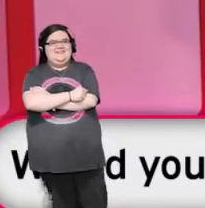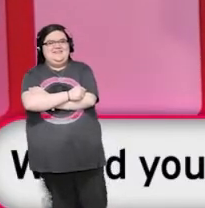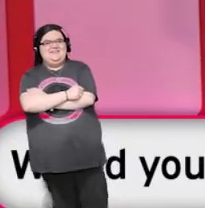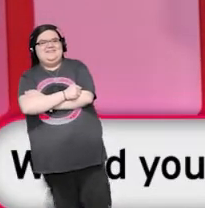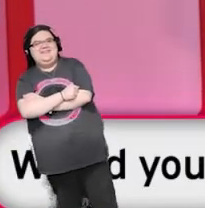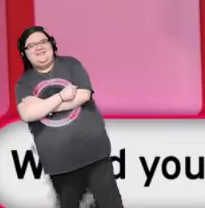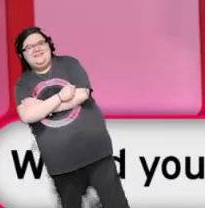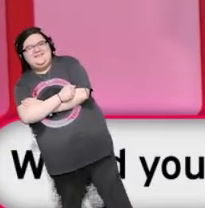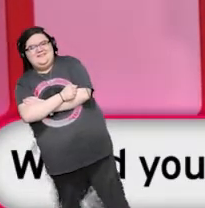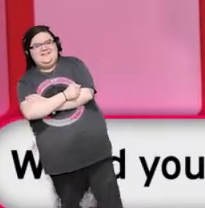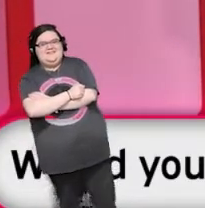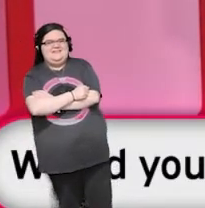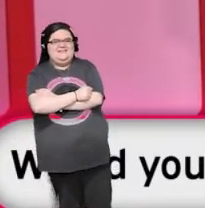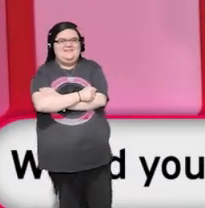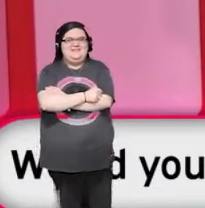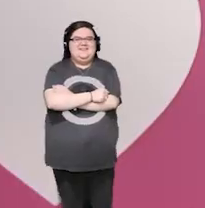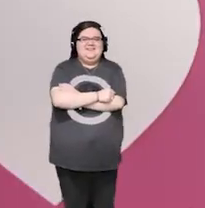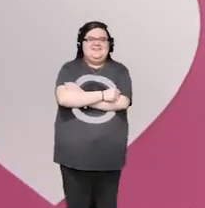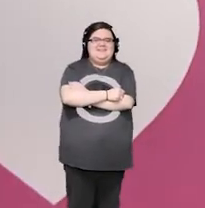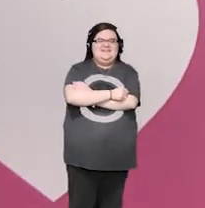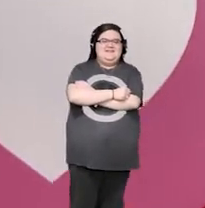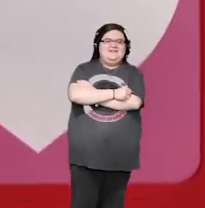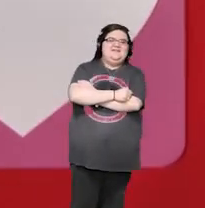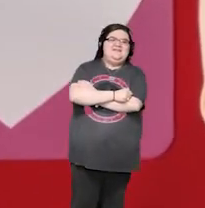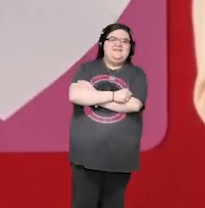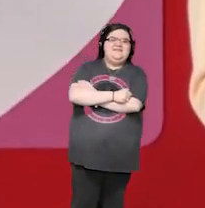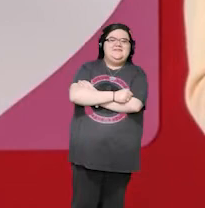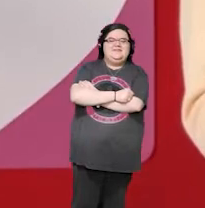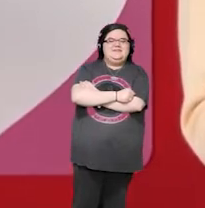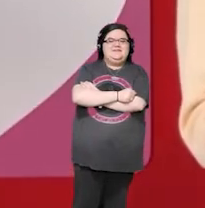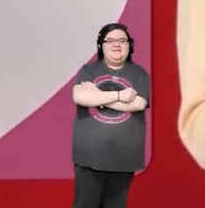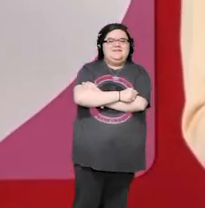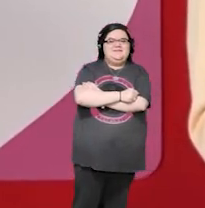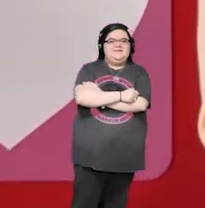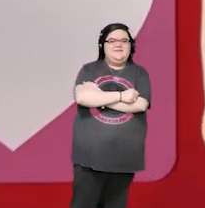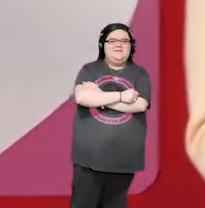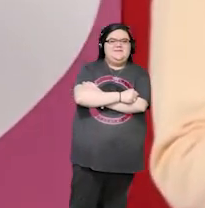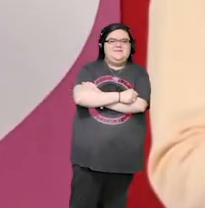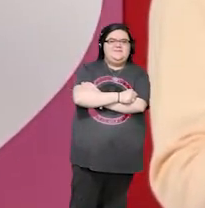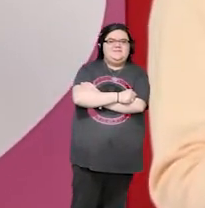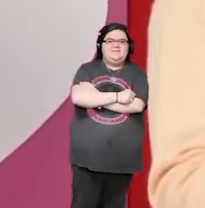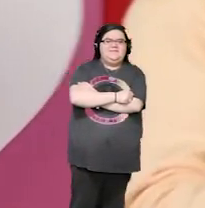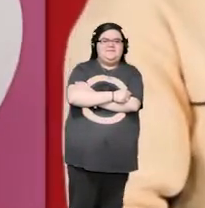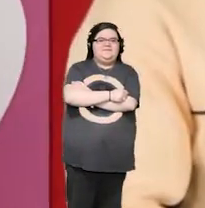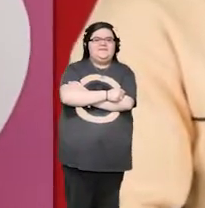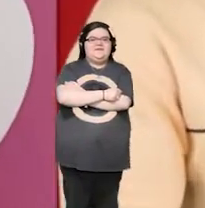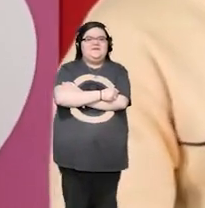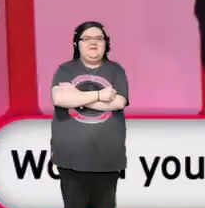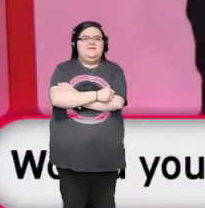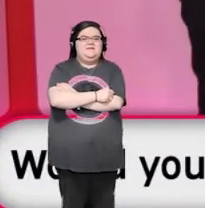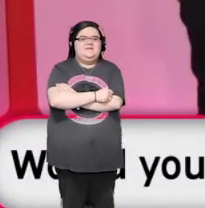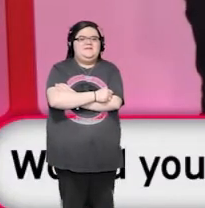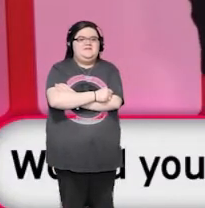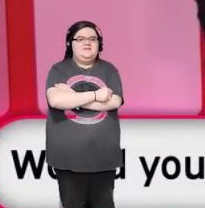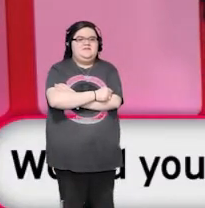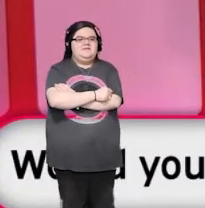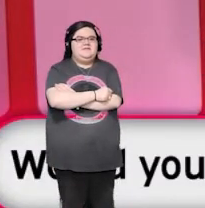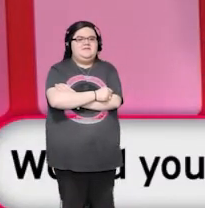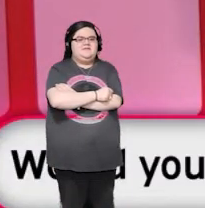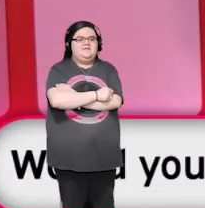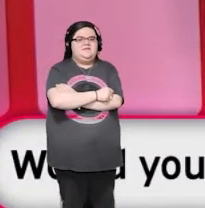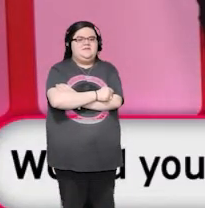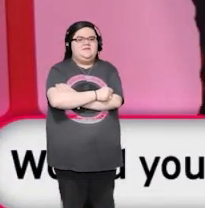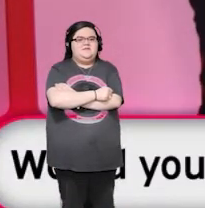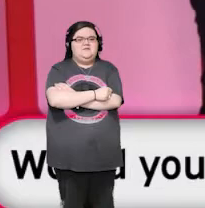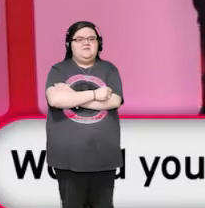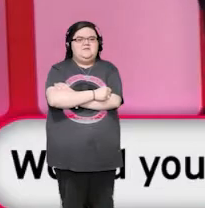doing CIM? Is that what you lot on? Would you rather lose your ability to taste food or feel sex? Taste food. Food's gone, like, food's overrated. Yeah,